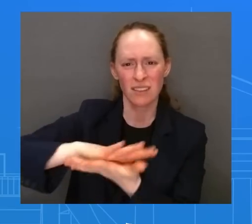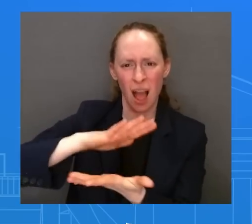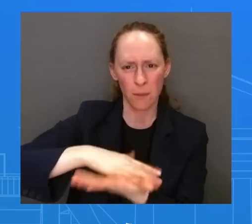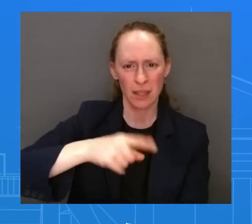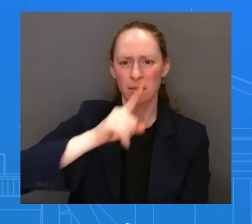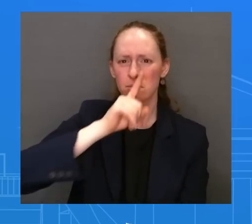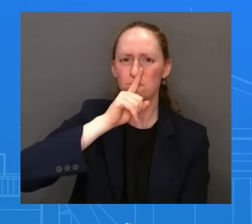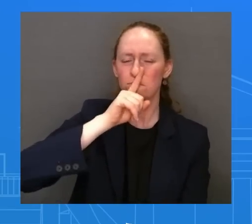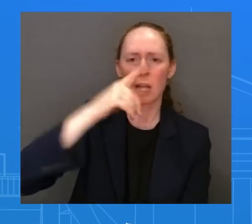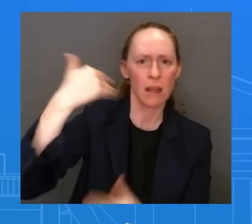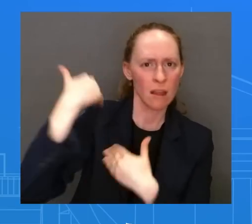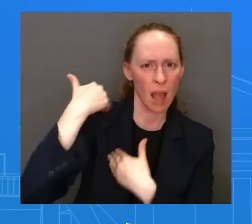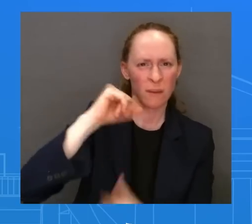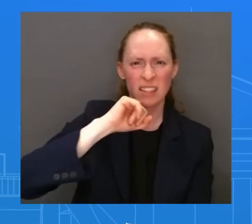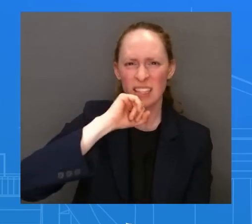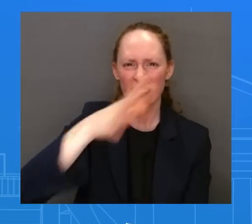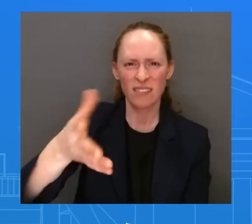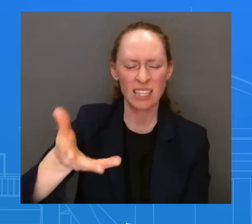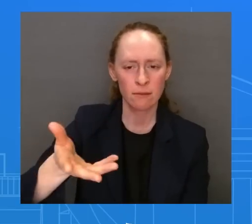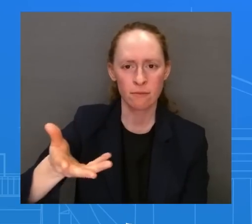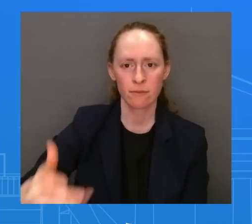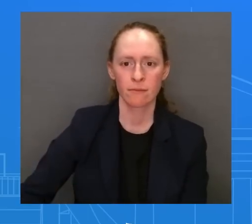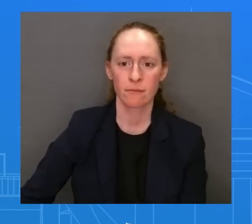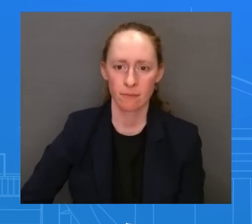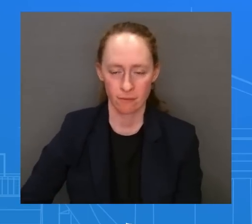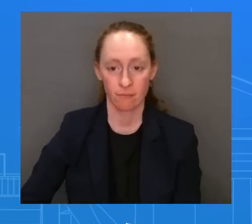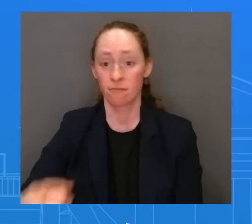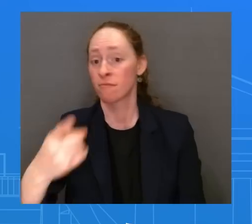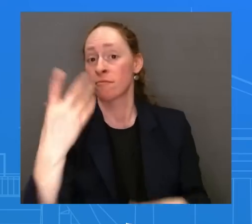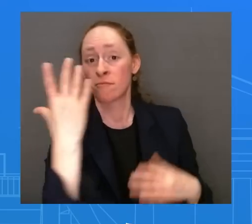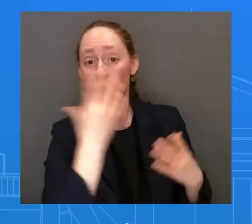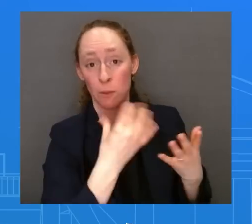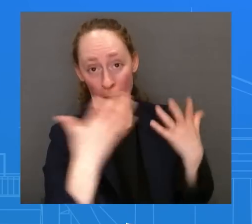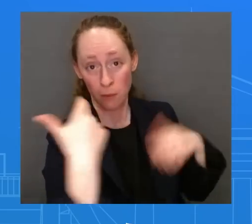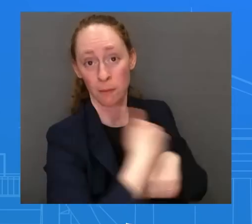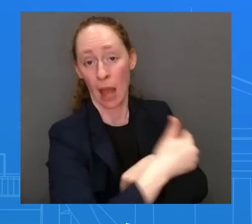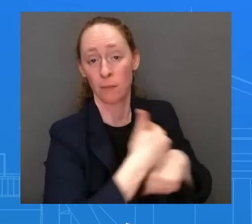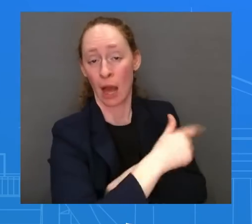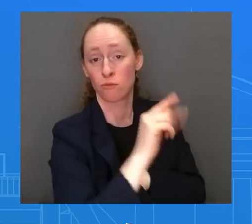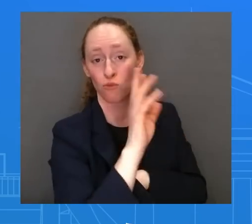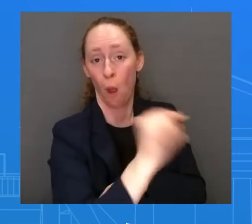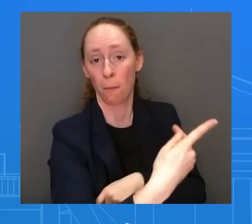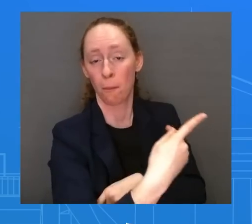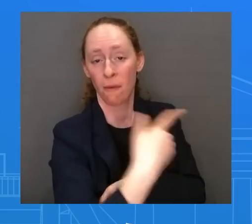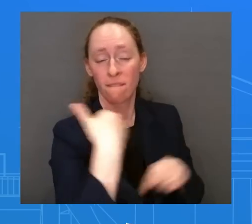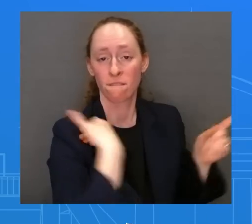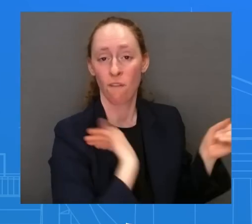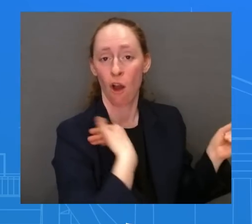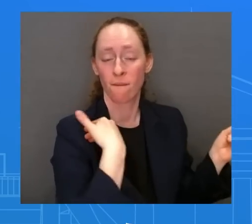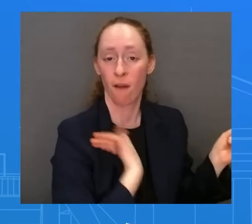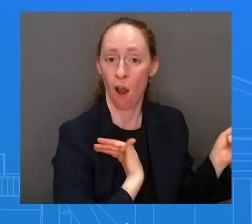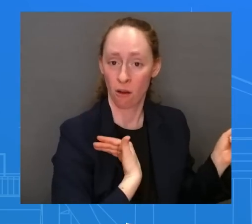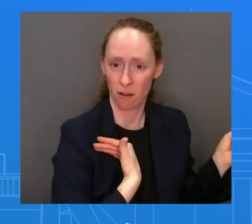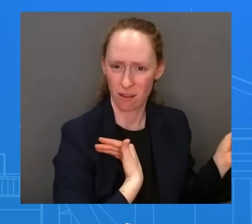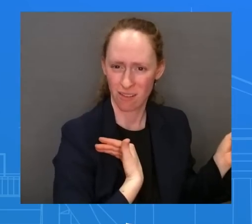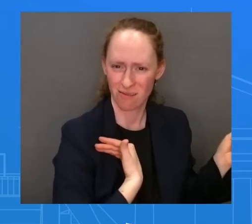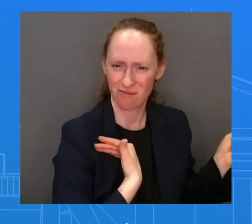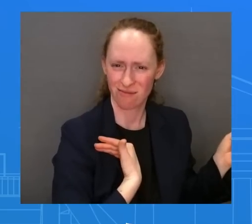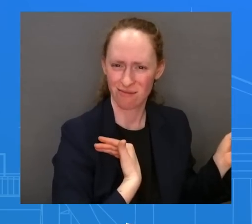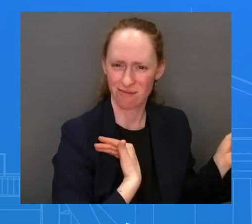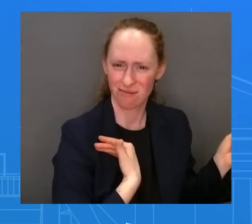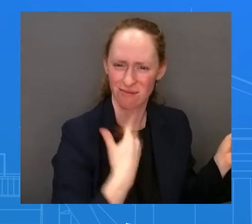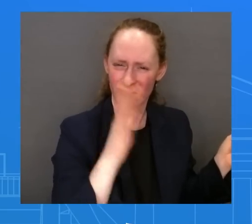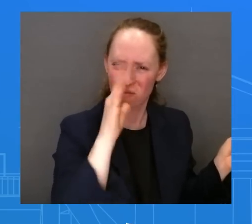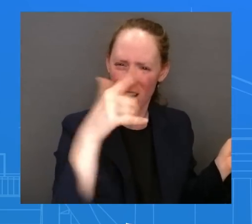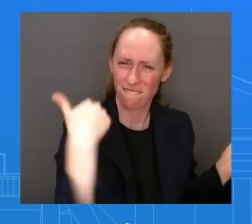the Trump Administration and very little comparatively to your own after Action reviews are done uh to as very common practice